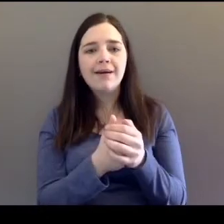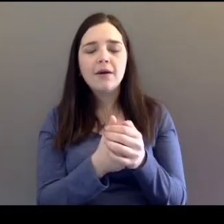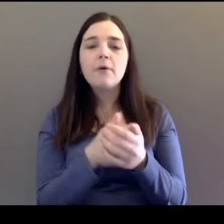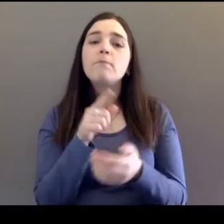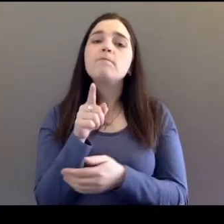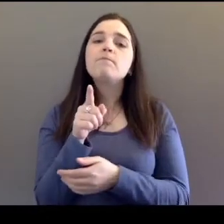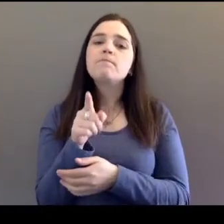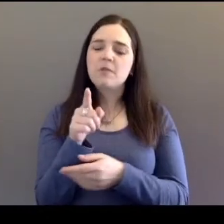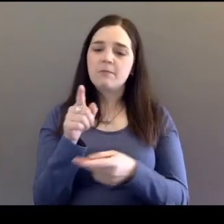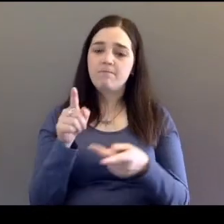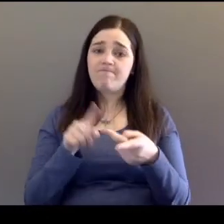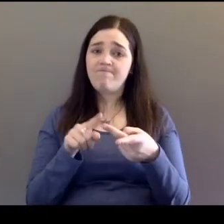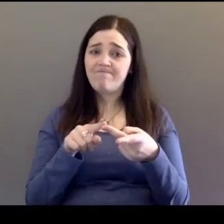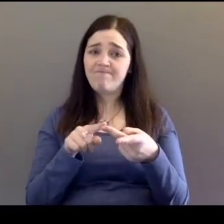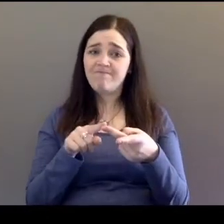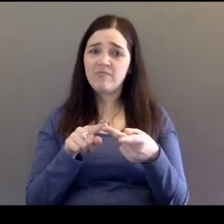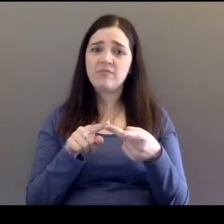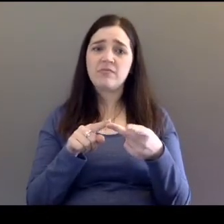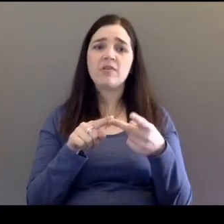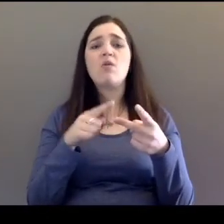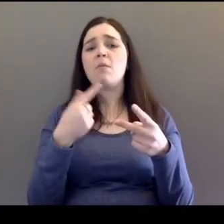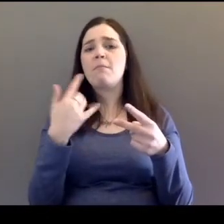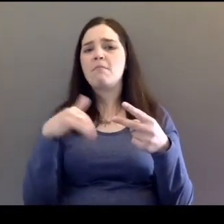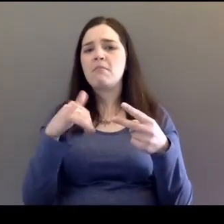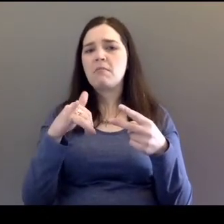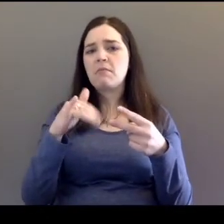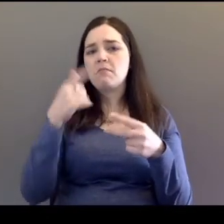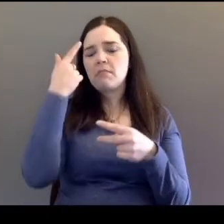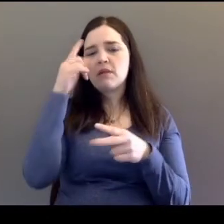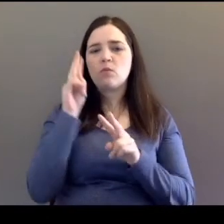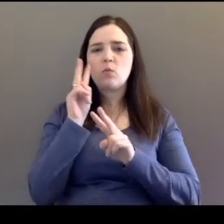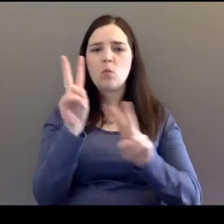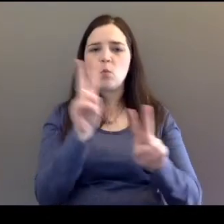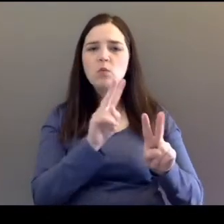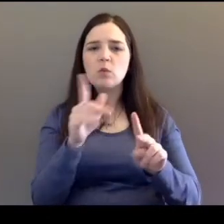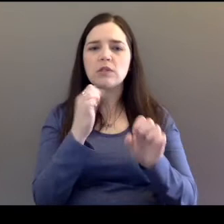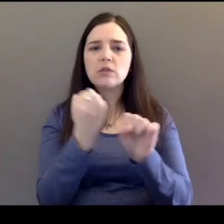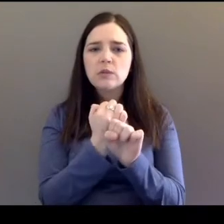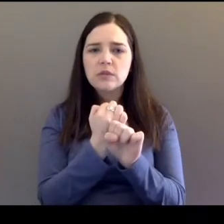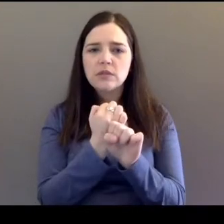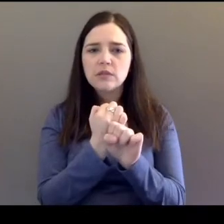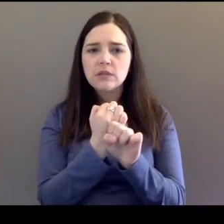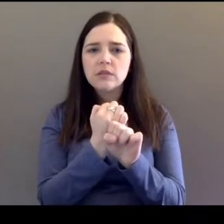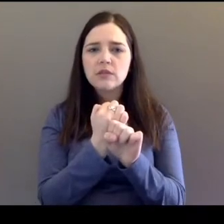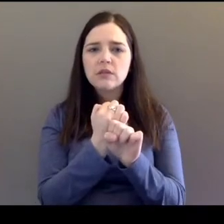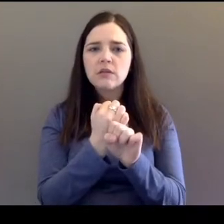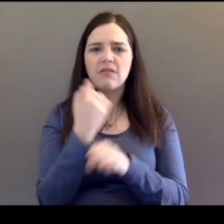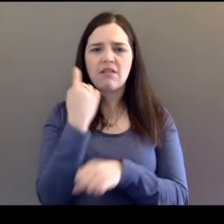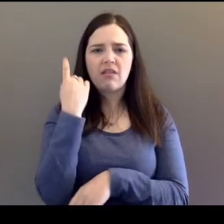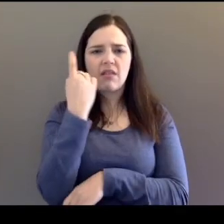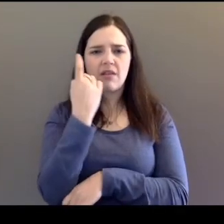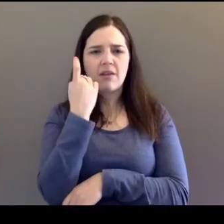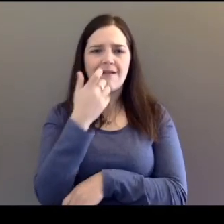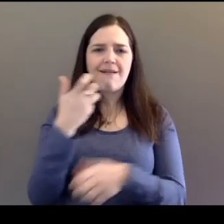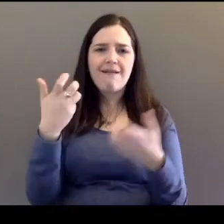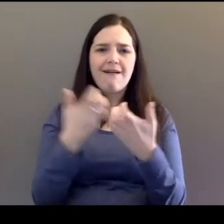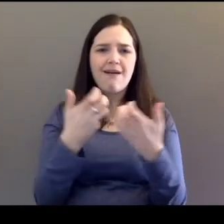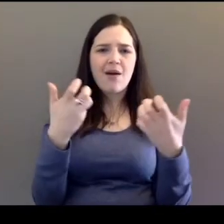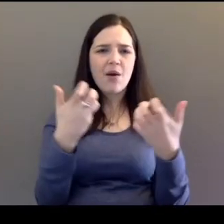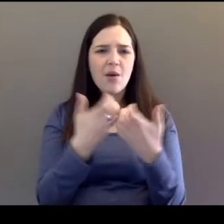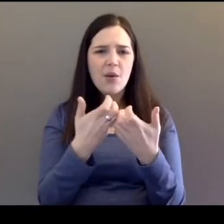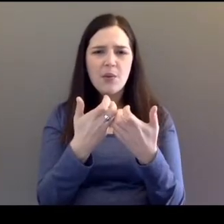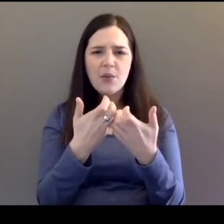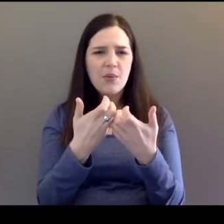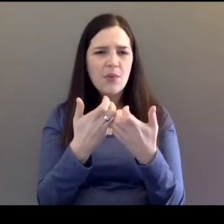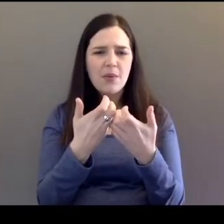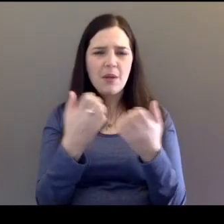secondly, here were these disciples, and they might have watched all that Jesus was doing and wondered how. How did he